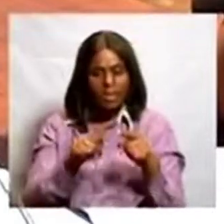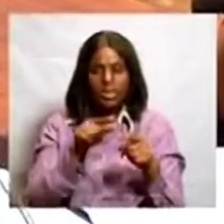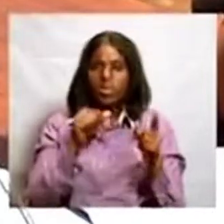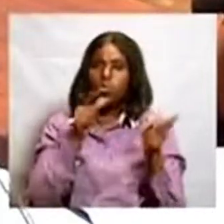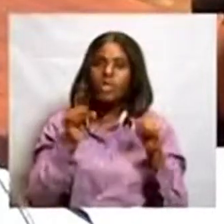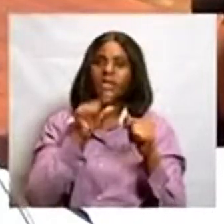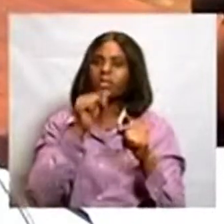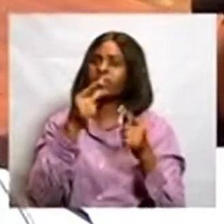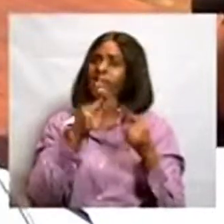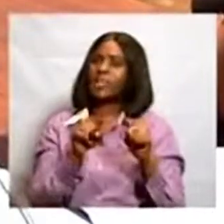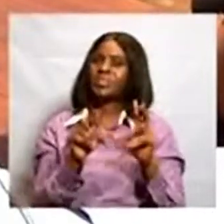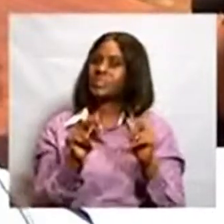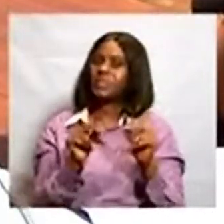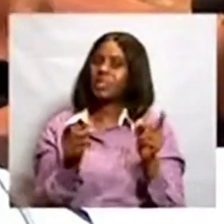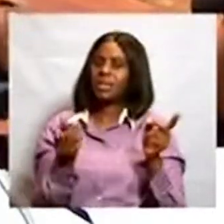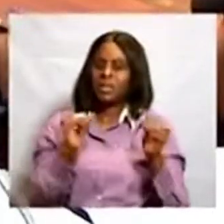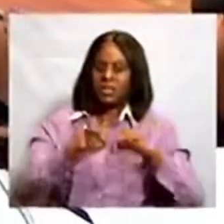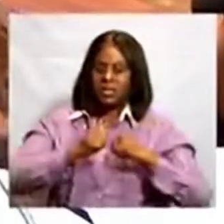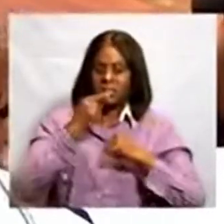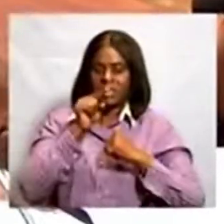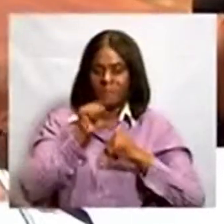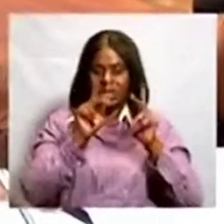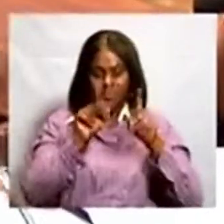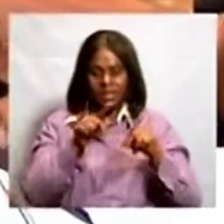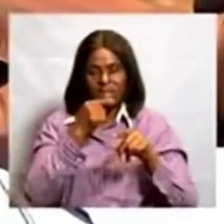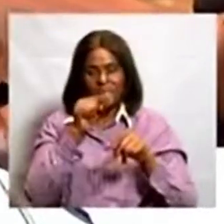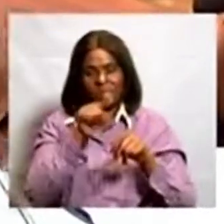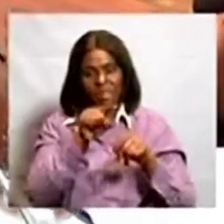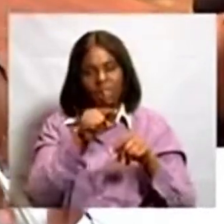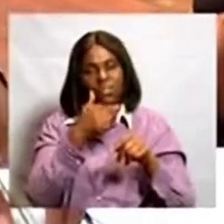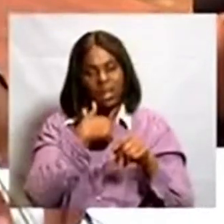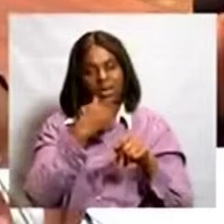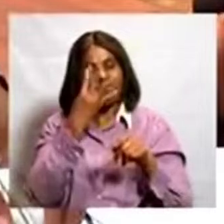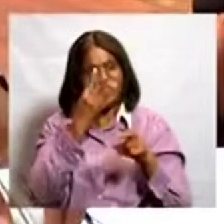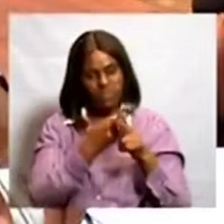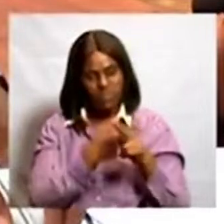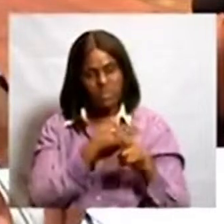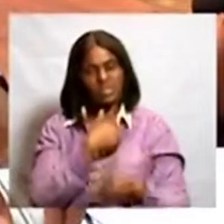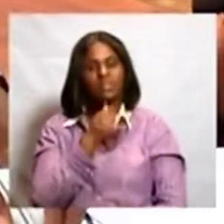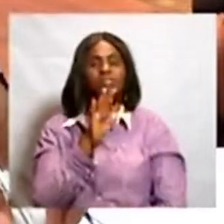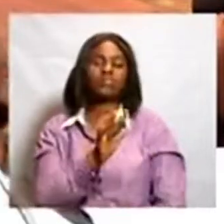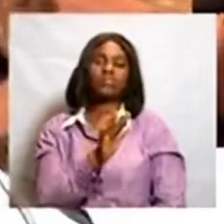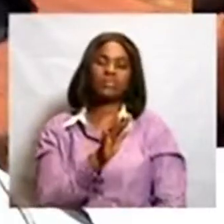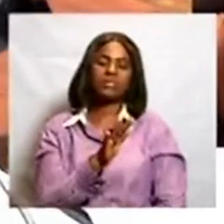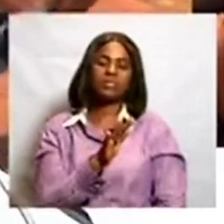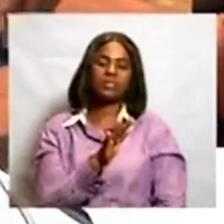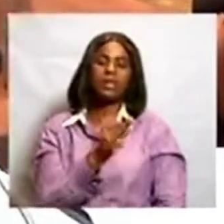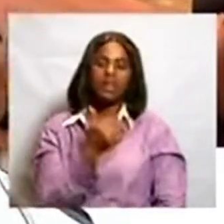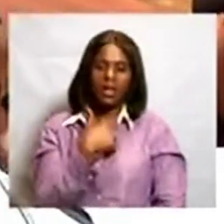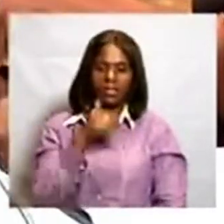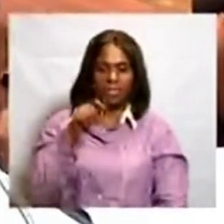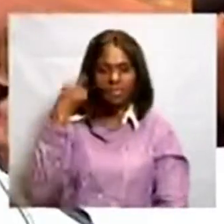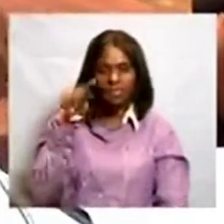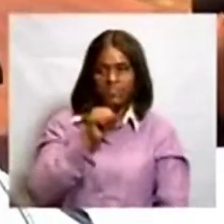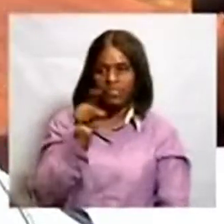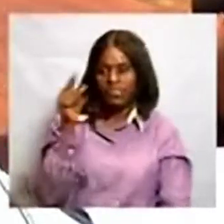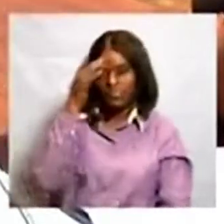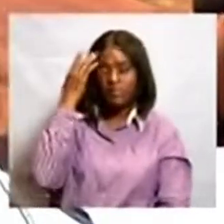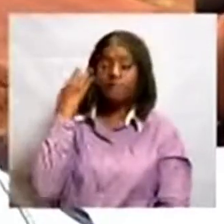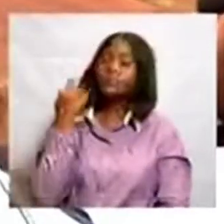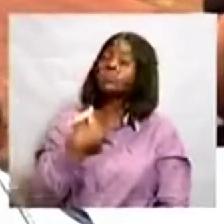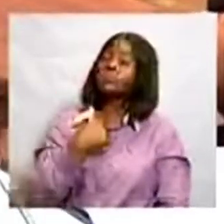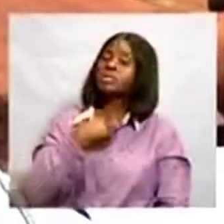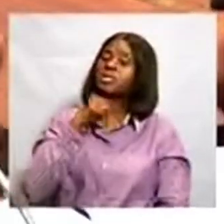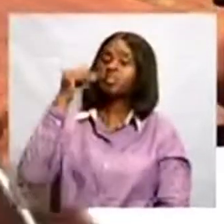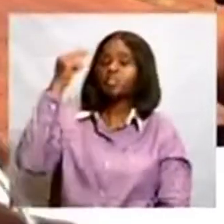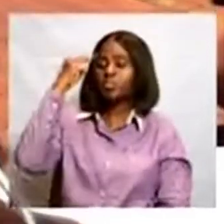happening. We said, this client said, they take 4 months. So there's a need for them. I don't know what